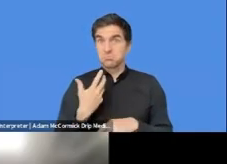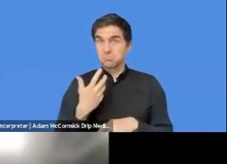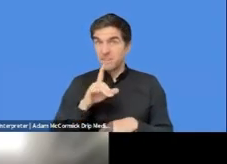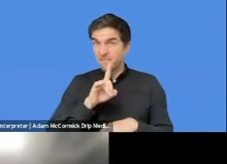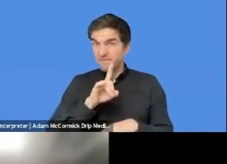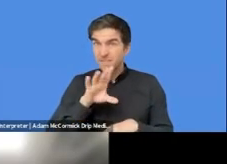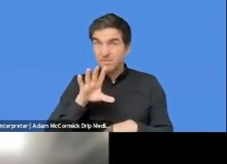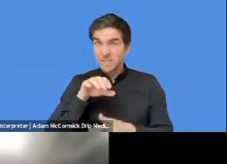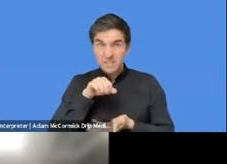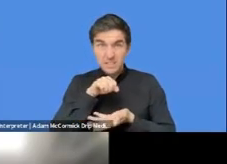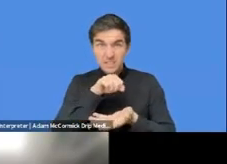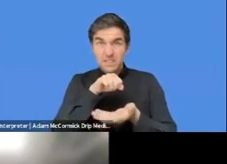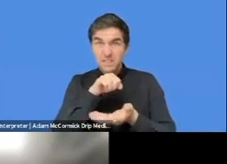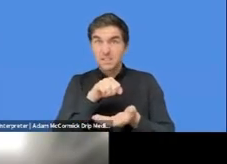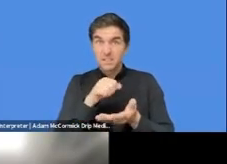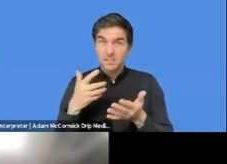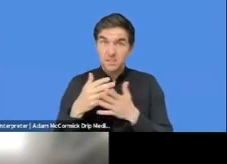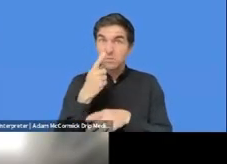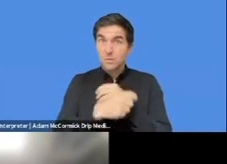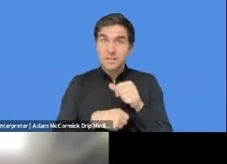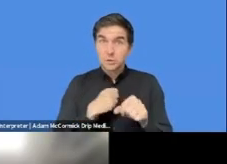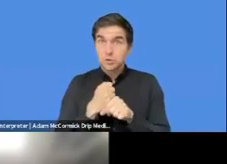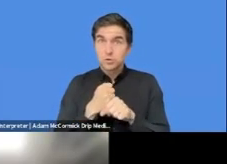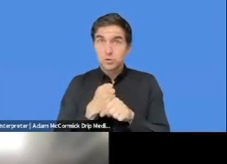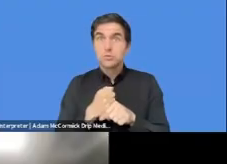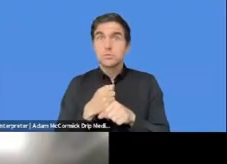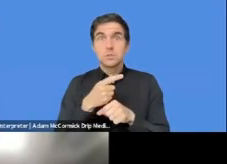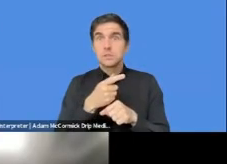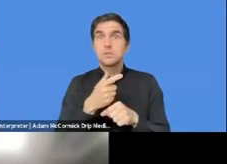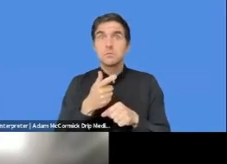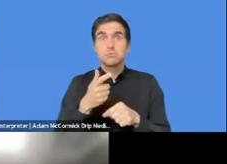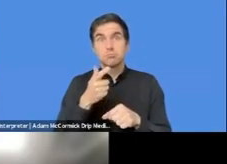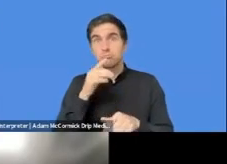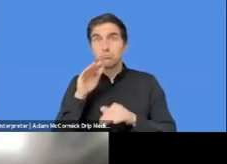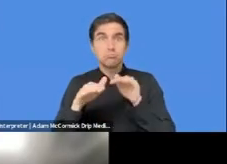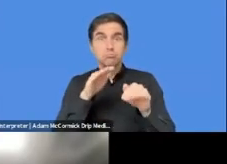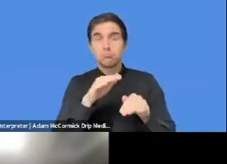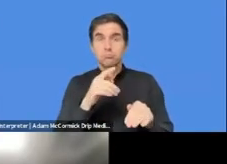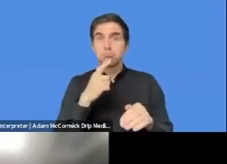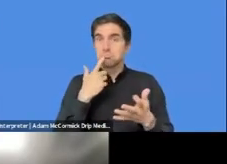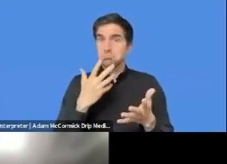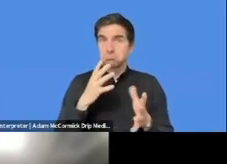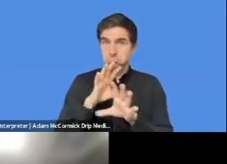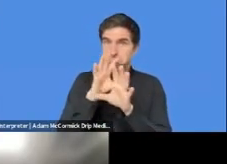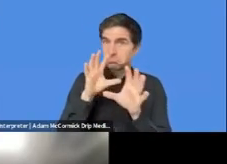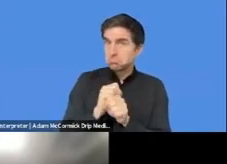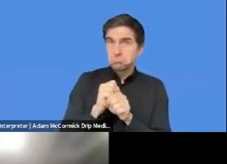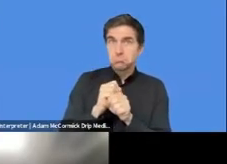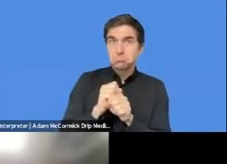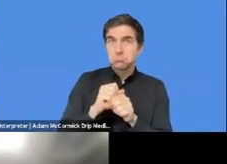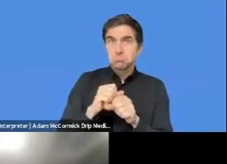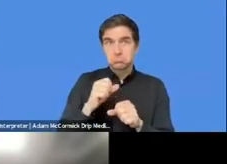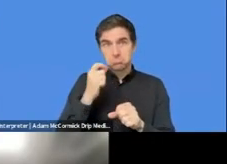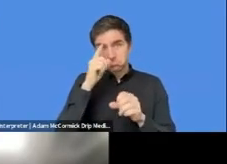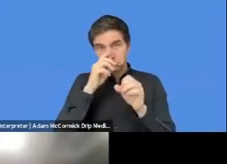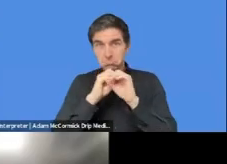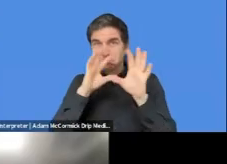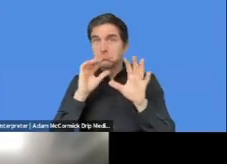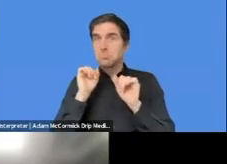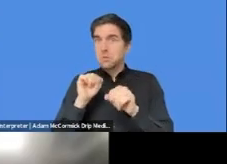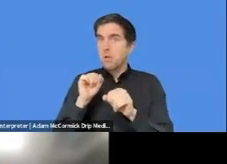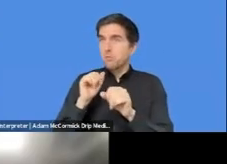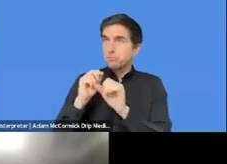maize, she would just maybe have 15 bags. But like for this year, she shared that she's expecting over 80